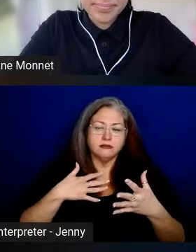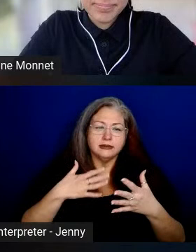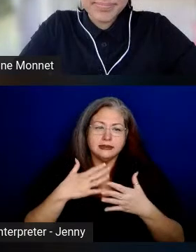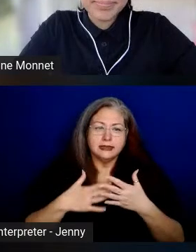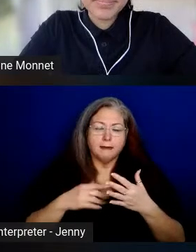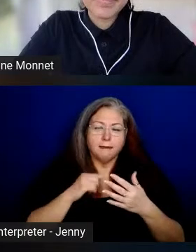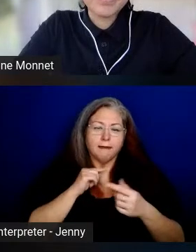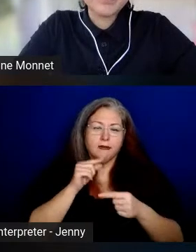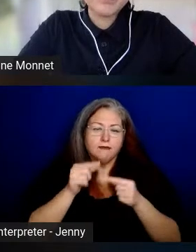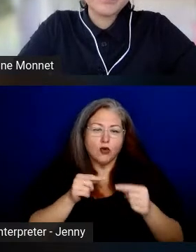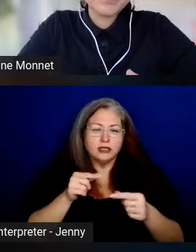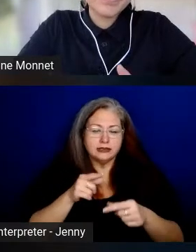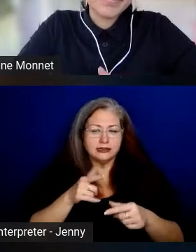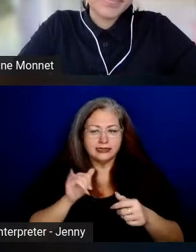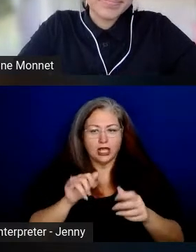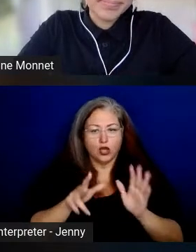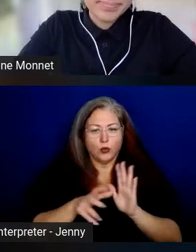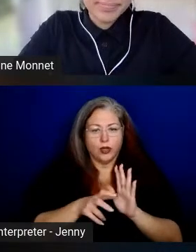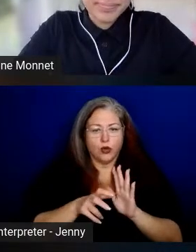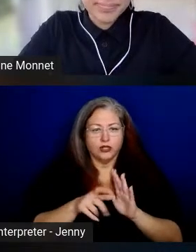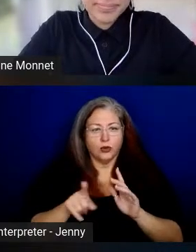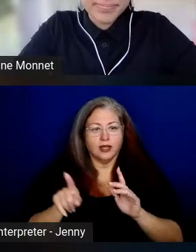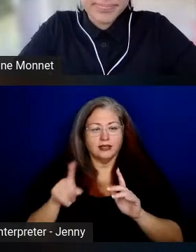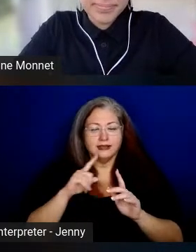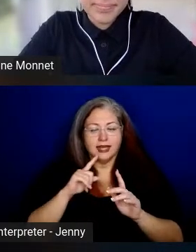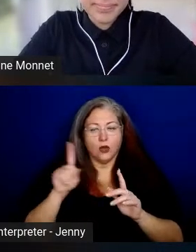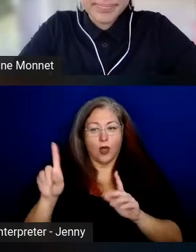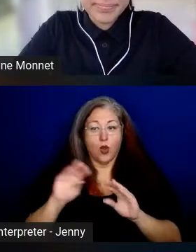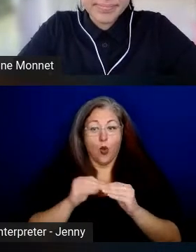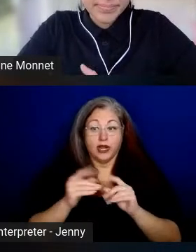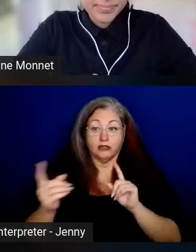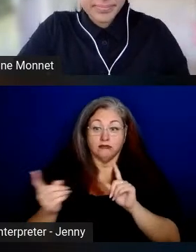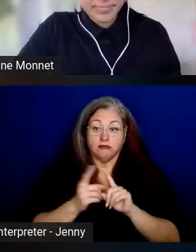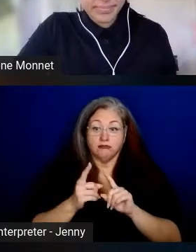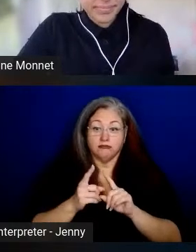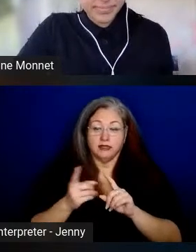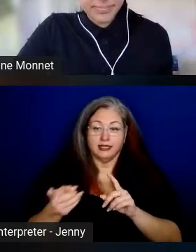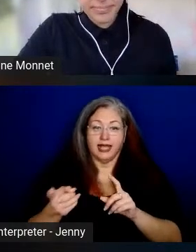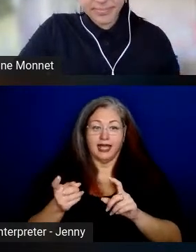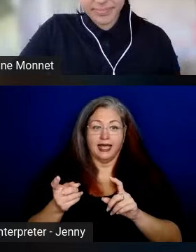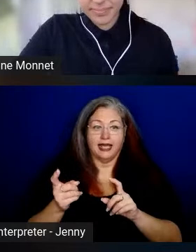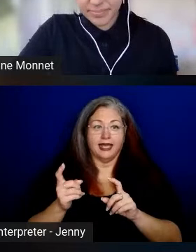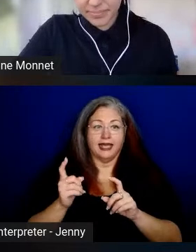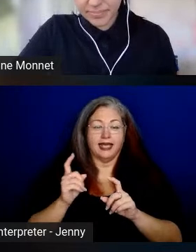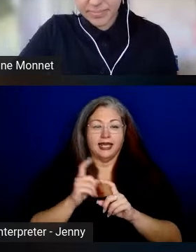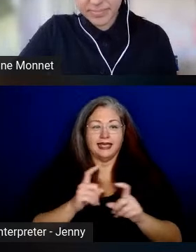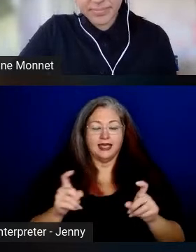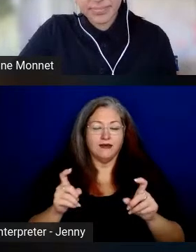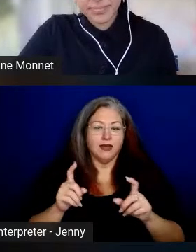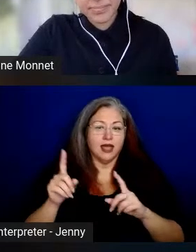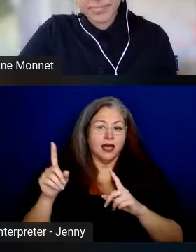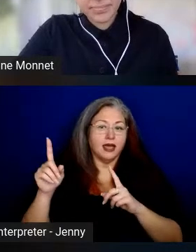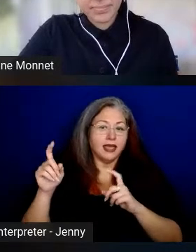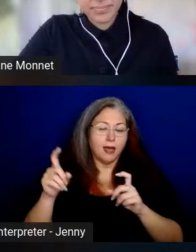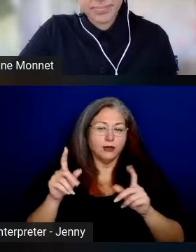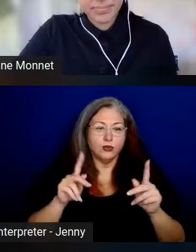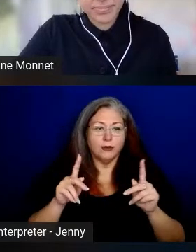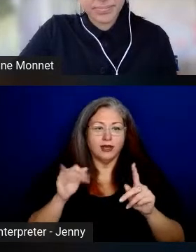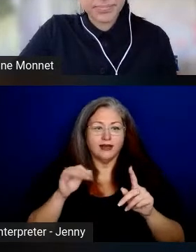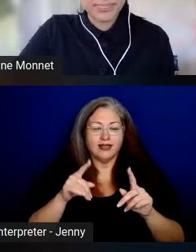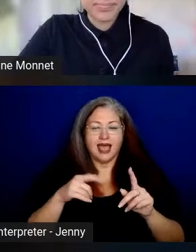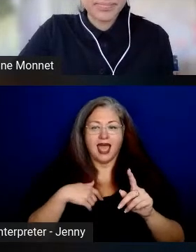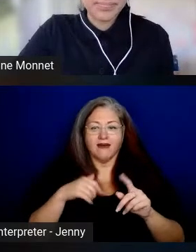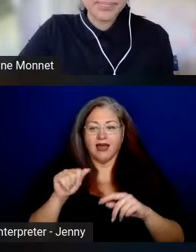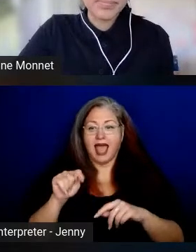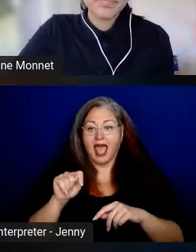recording. So an organization approached me, and they give cameras to communities or people that are that have at-risk